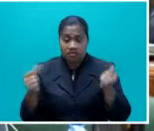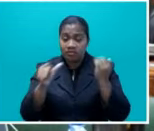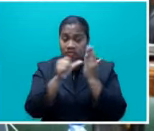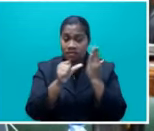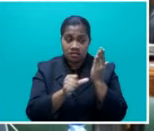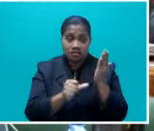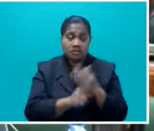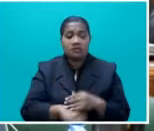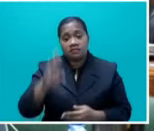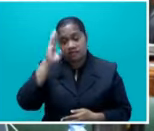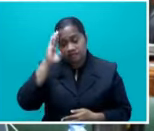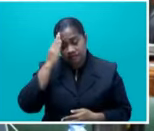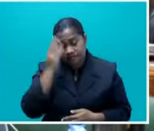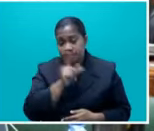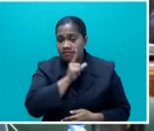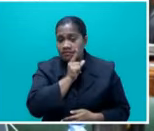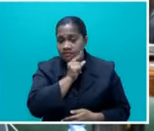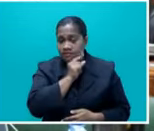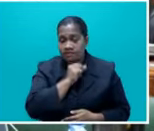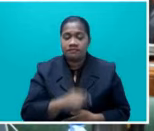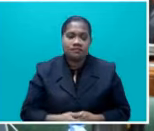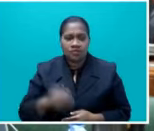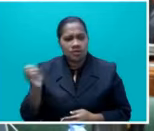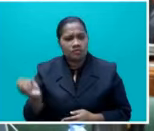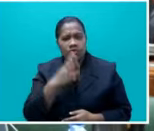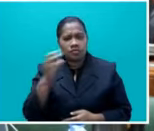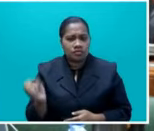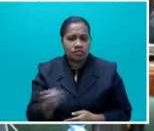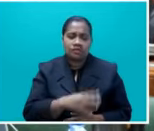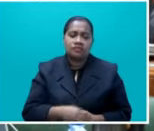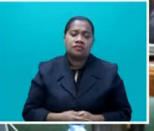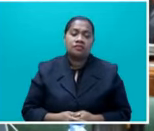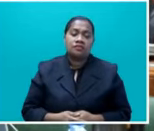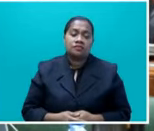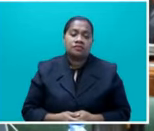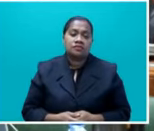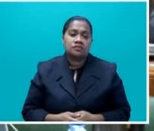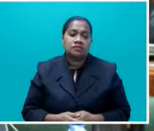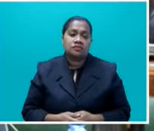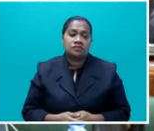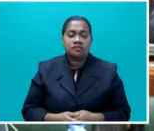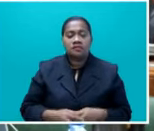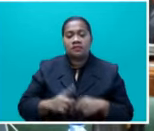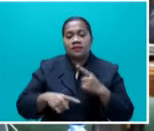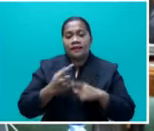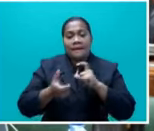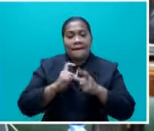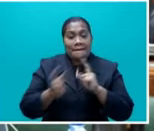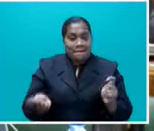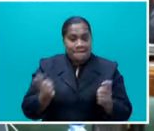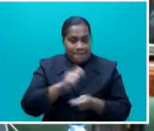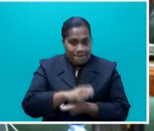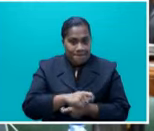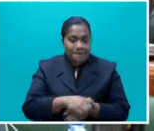Facebook and Twitter posts, their offering on climate change largely flows between, listen